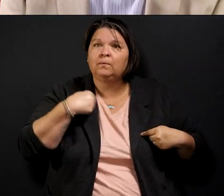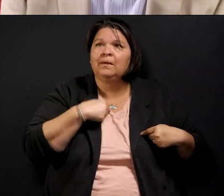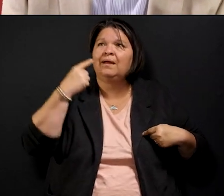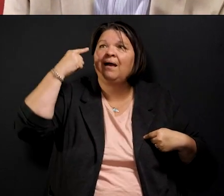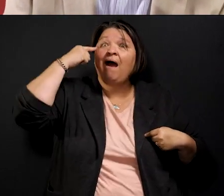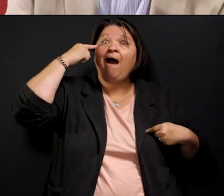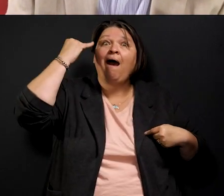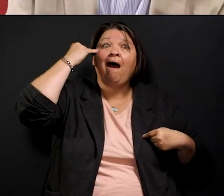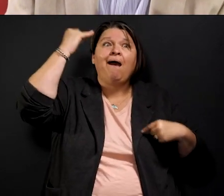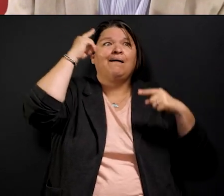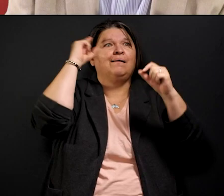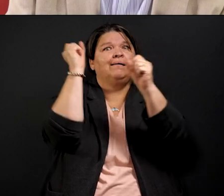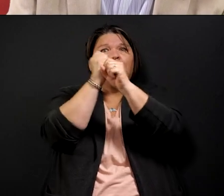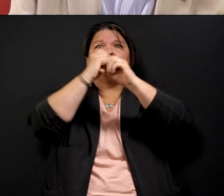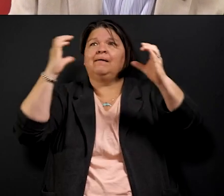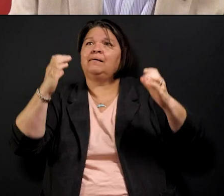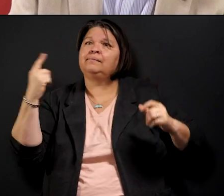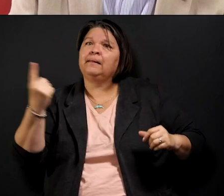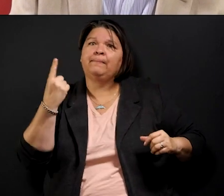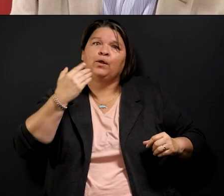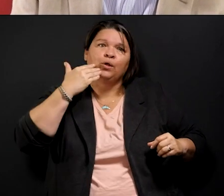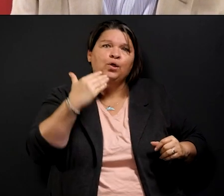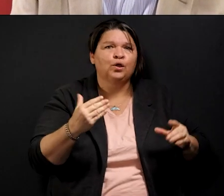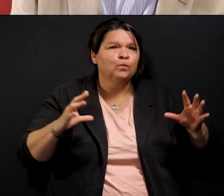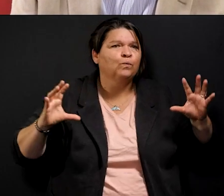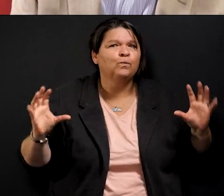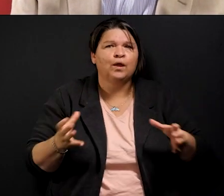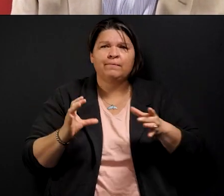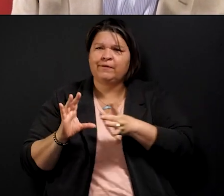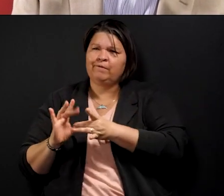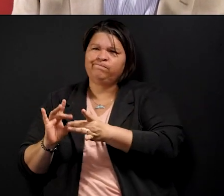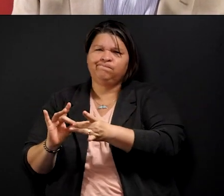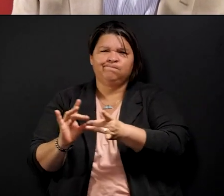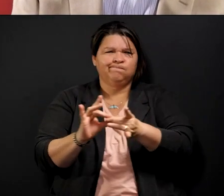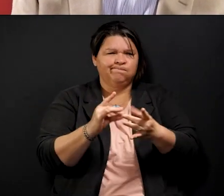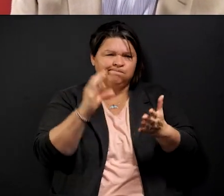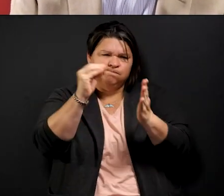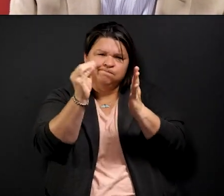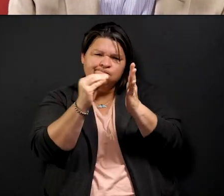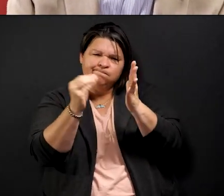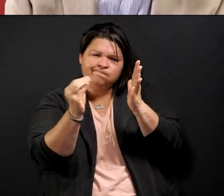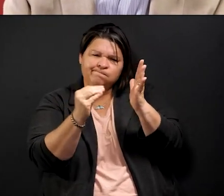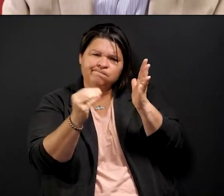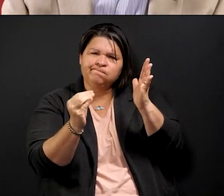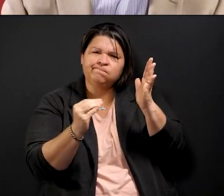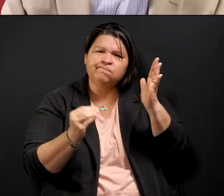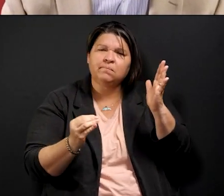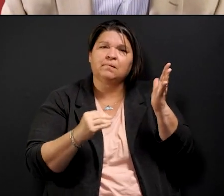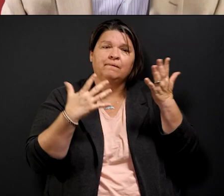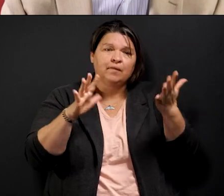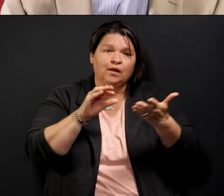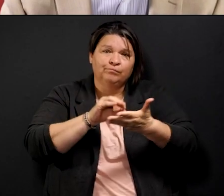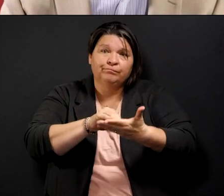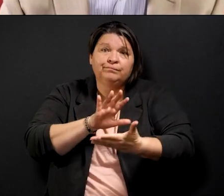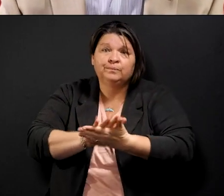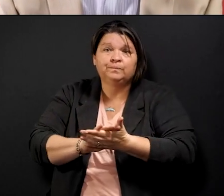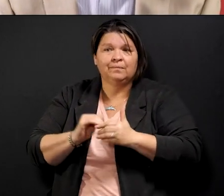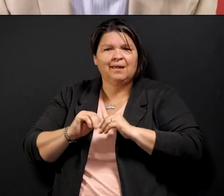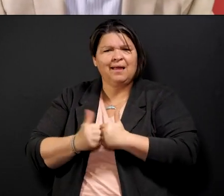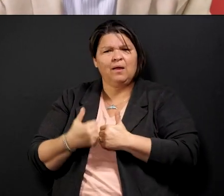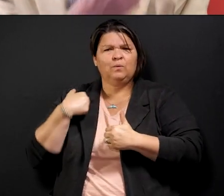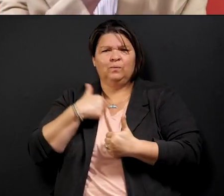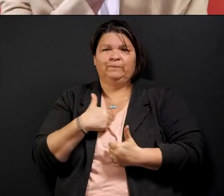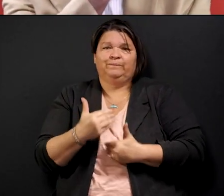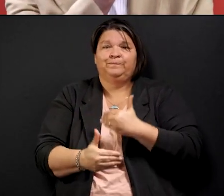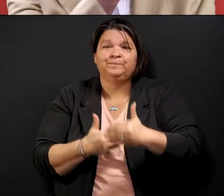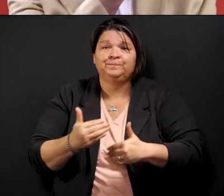constructive group of comments and group and suggestions on how to make this work. Are you looking at an instant timetable? Are you